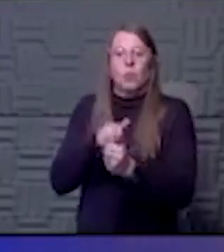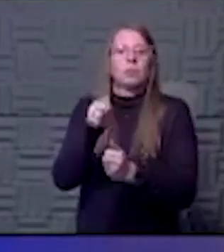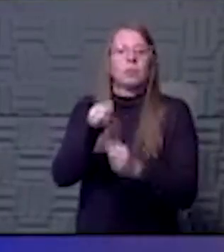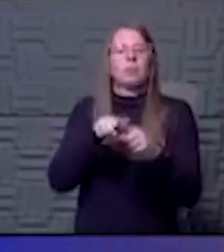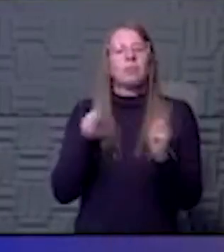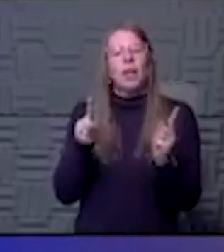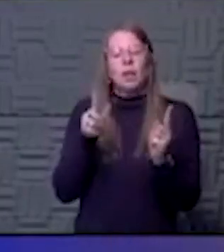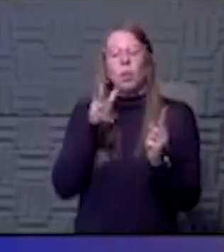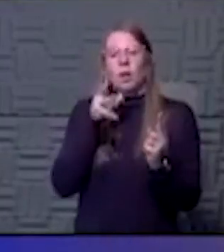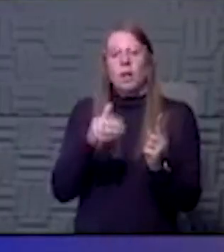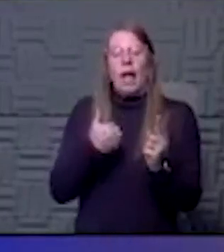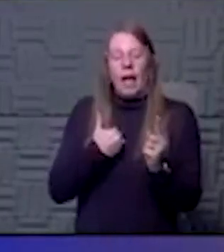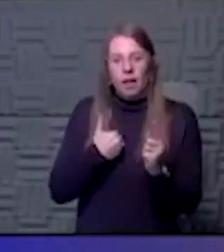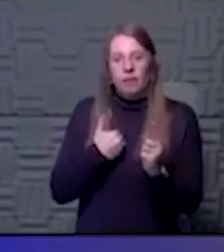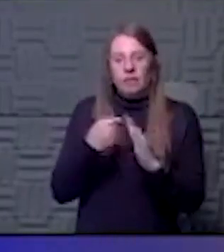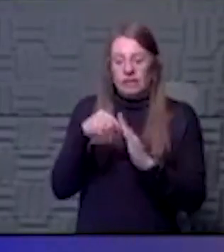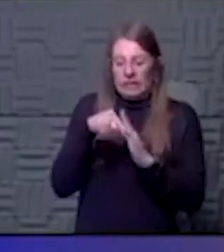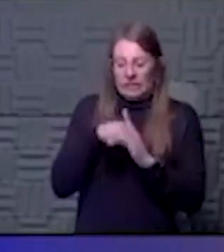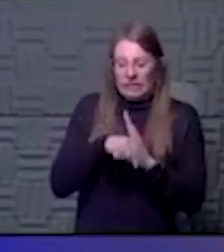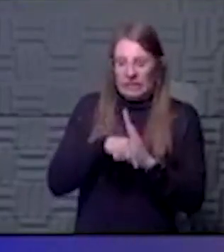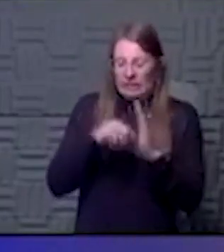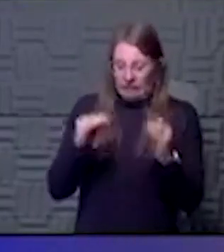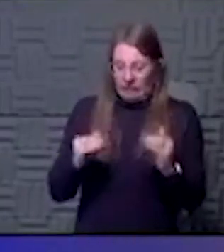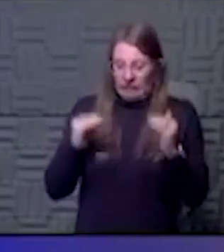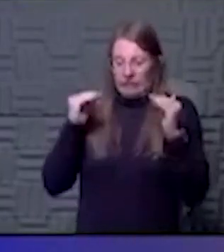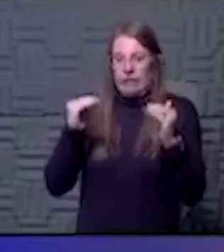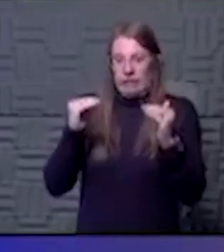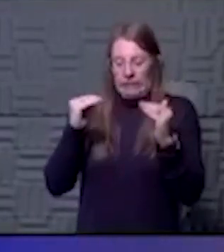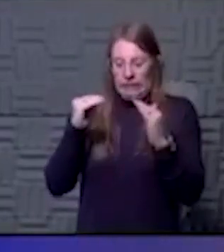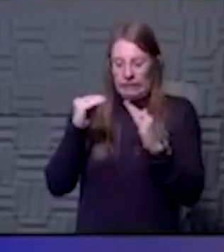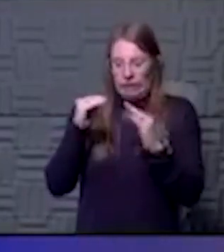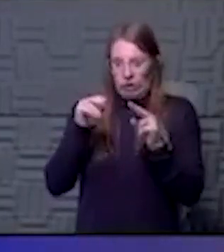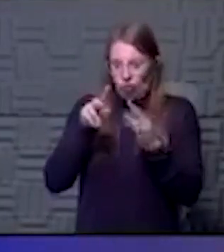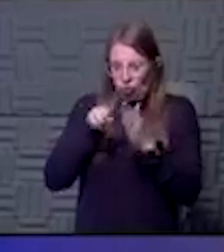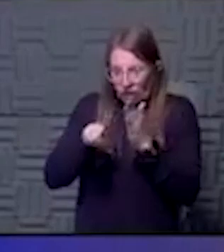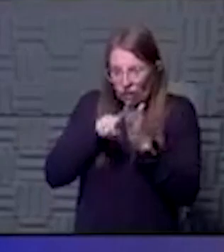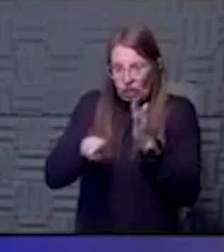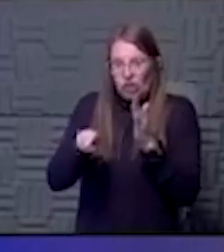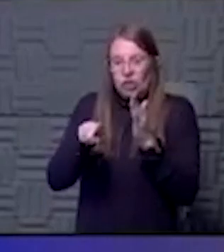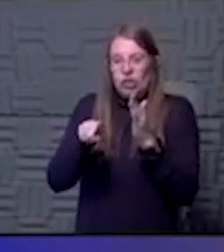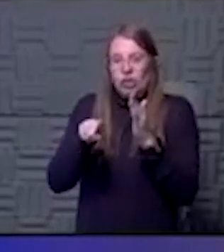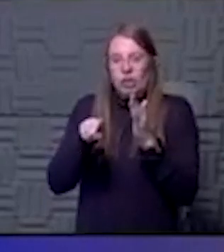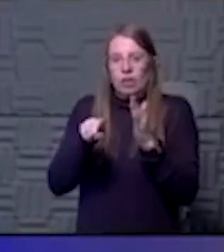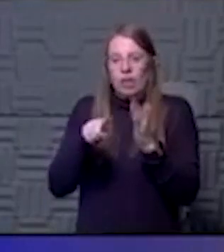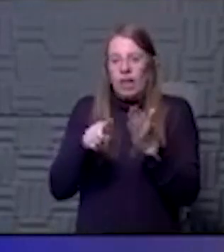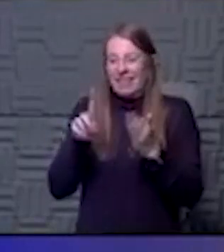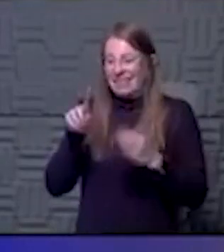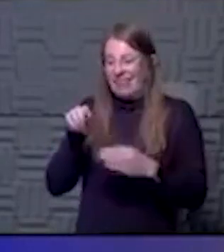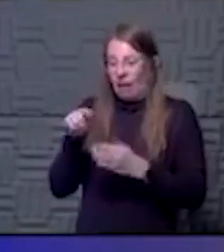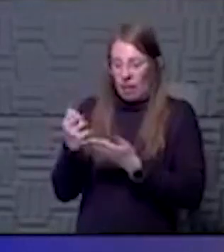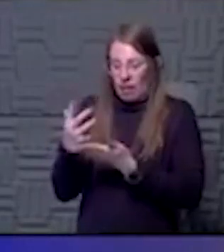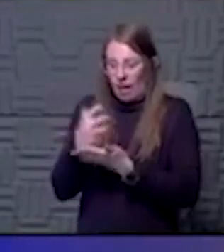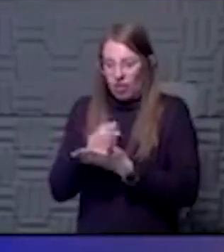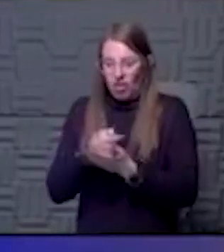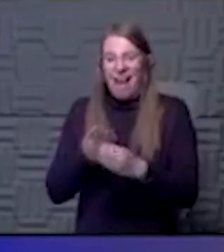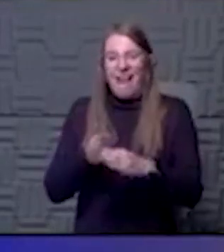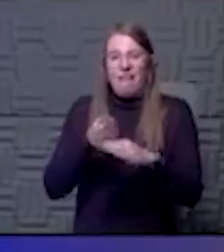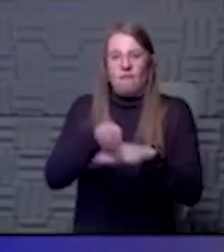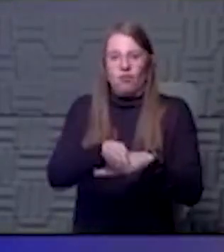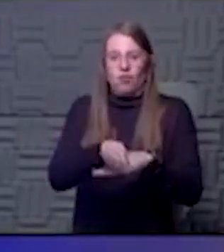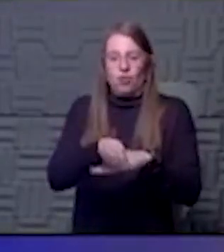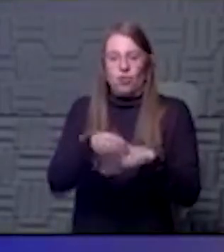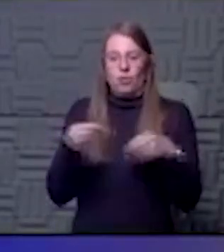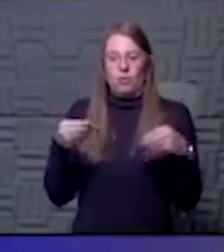will be extensive and high-intensity research and collection of data after it